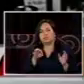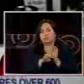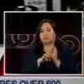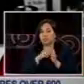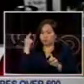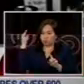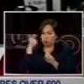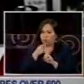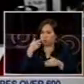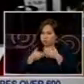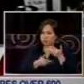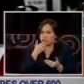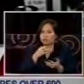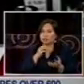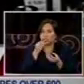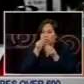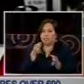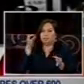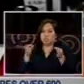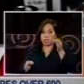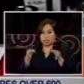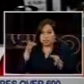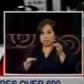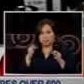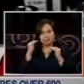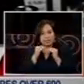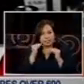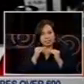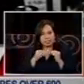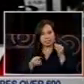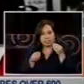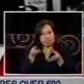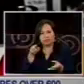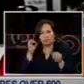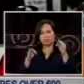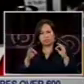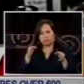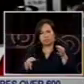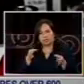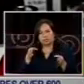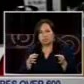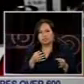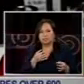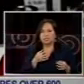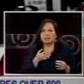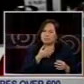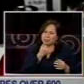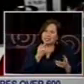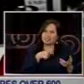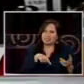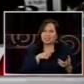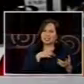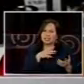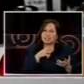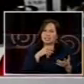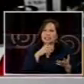justice, kahit na liberal ang pag-apply ng rules, wag lang natin galawin o pakialaman yung